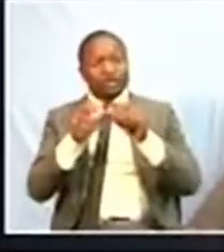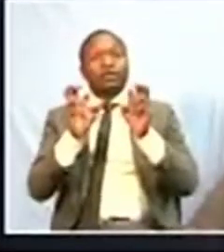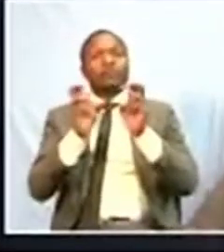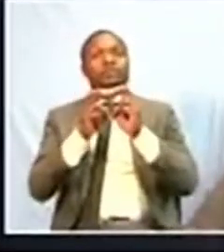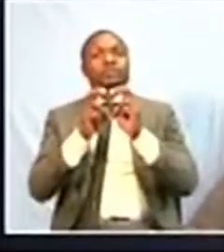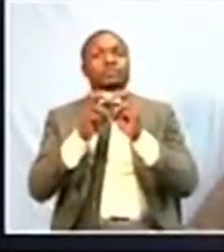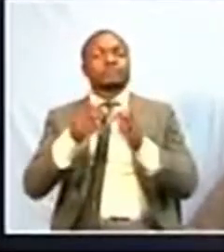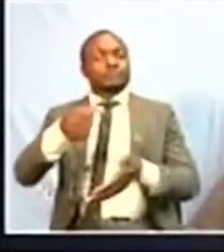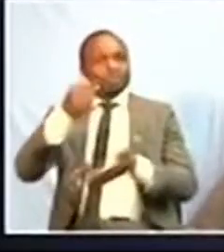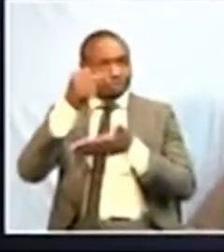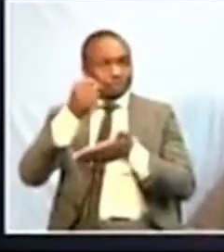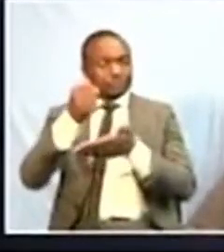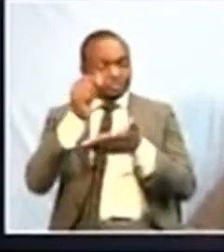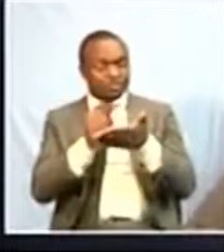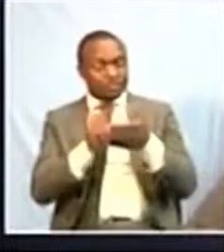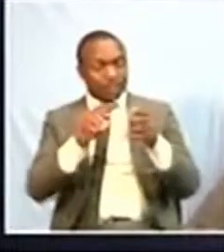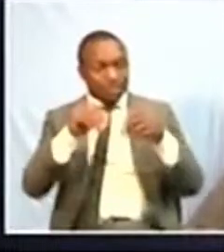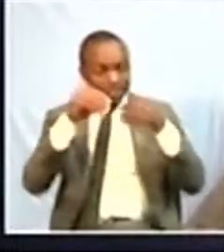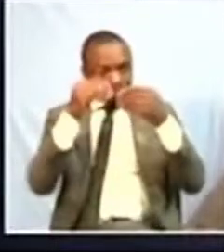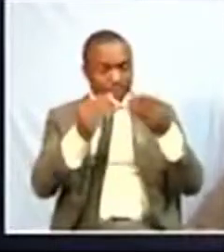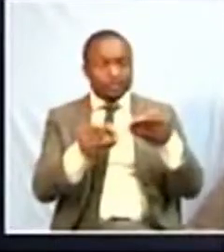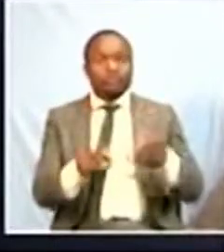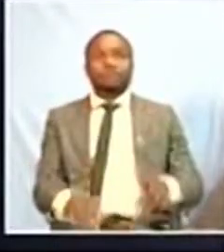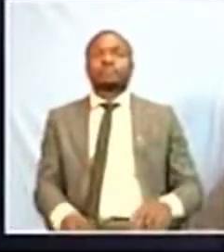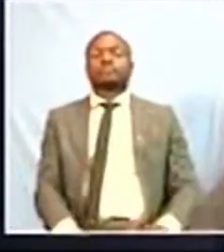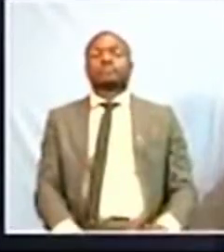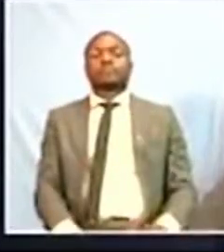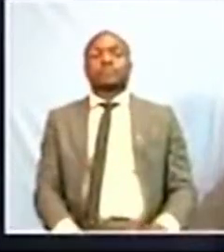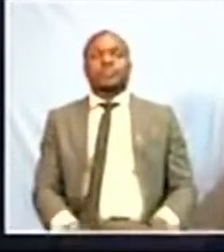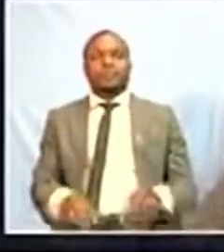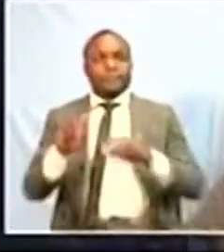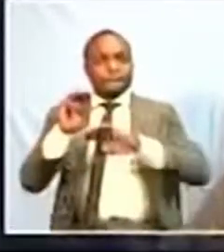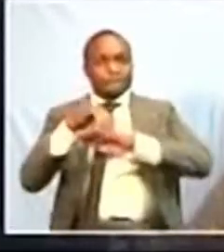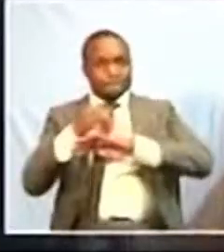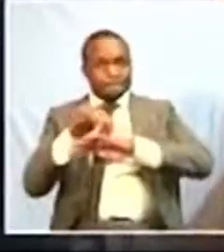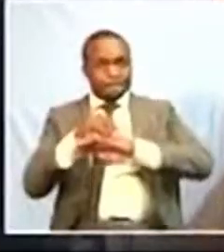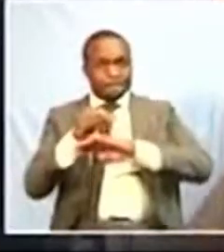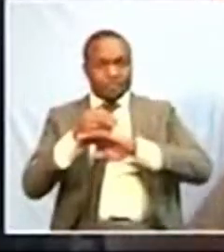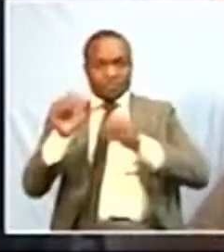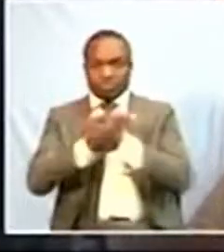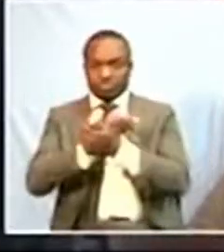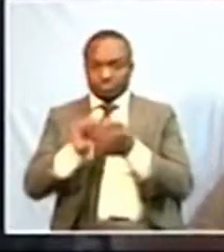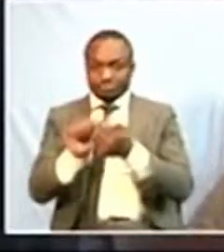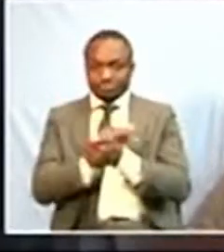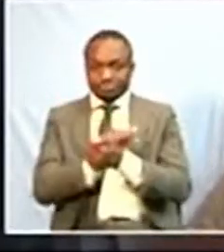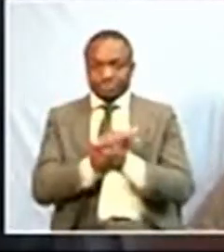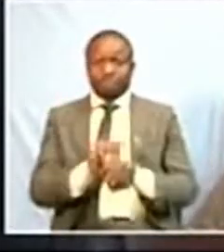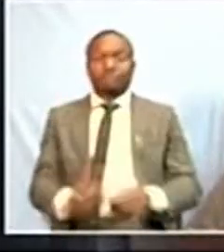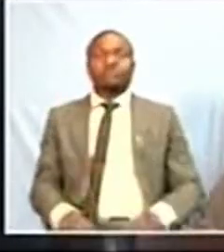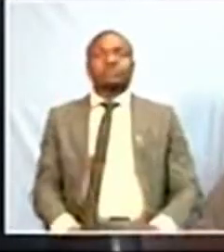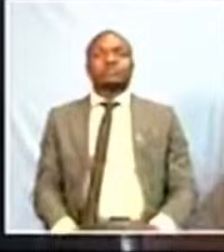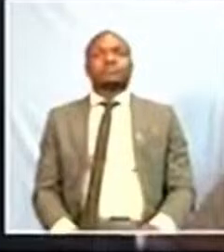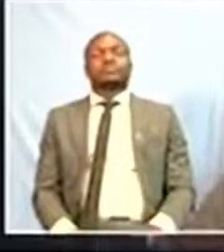So this provides the guidance for calculation of the liquidated damages. Chair.